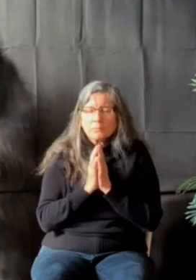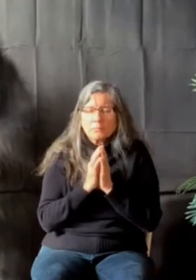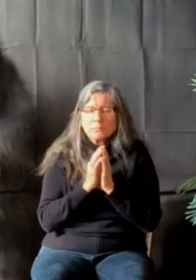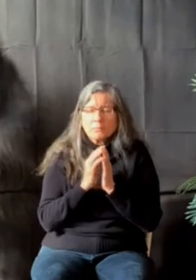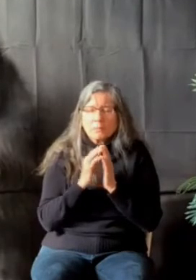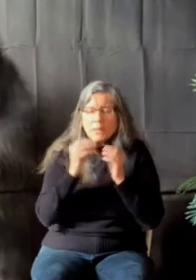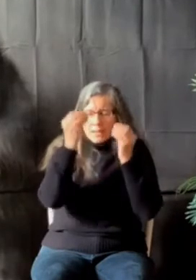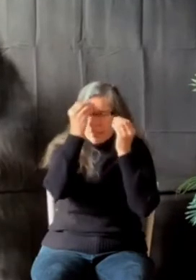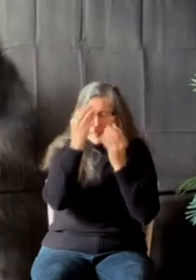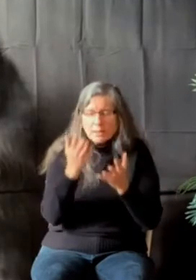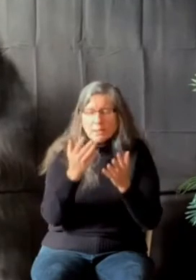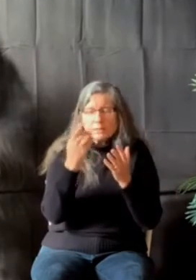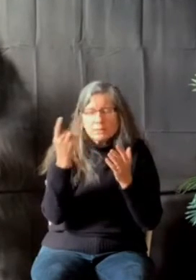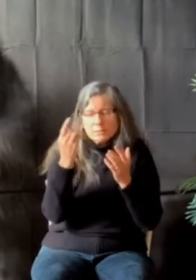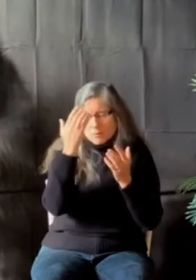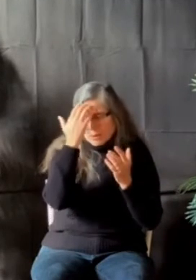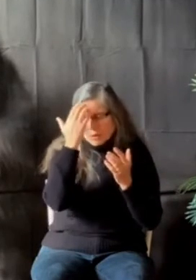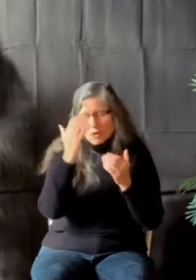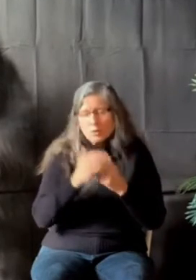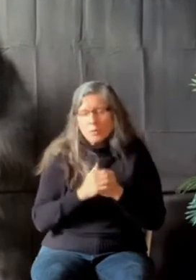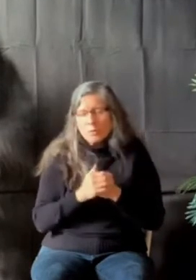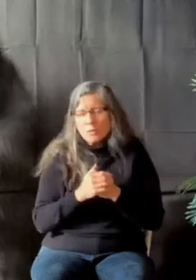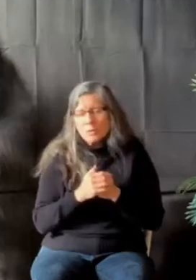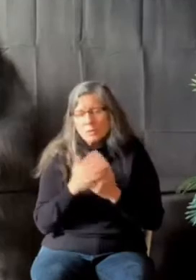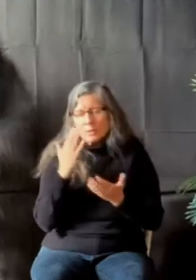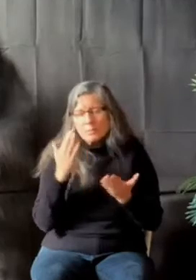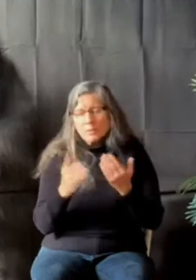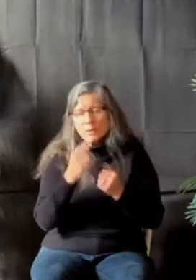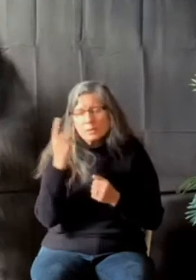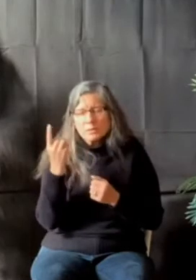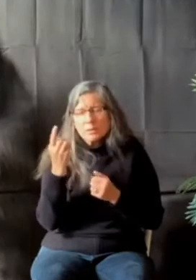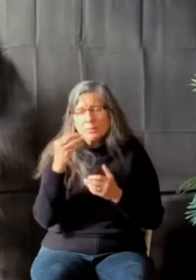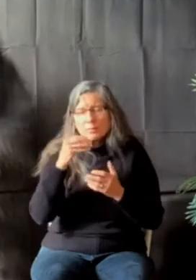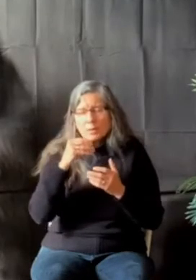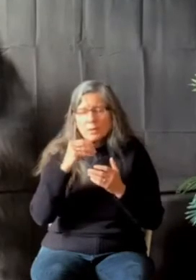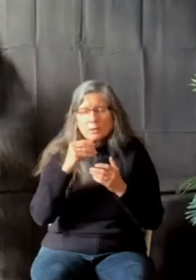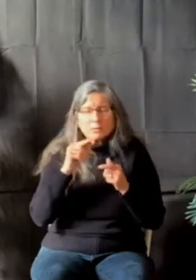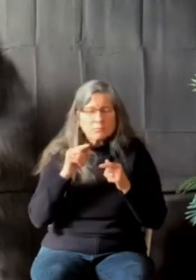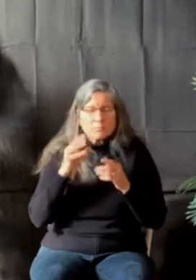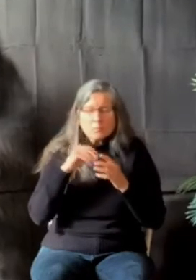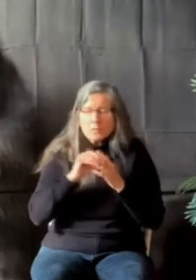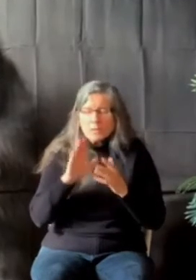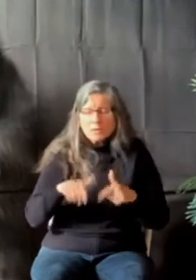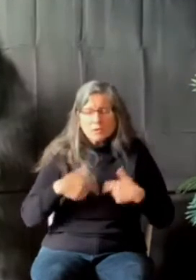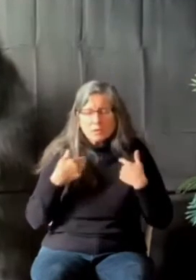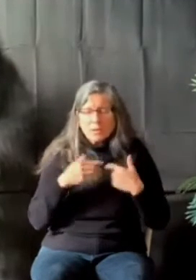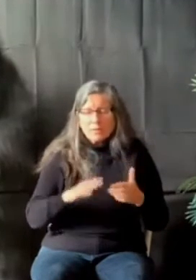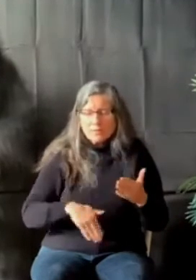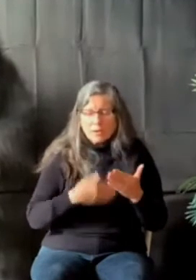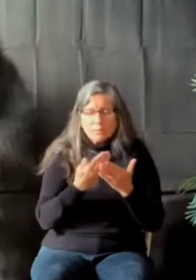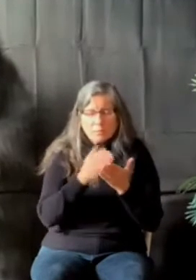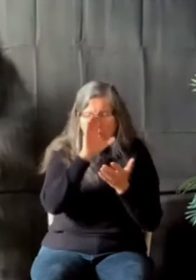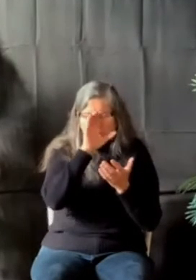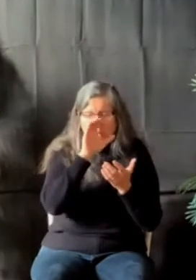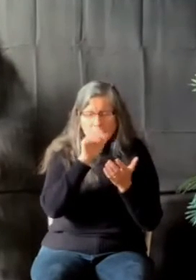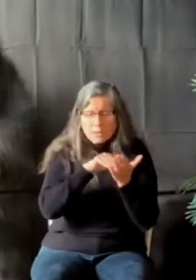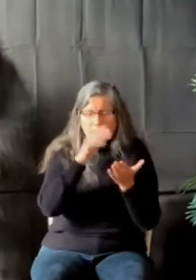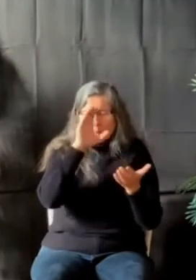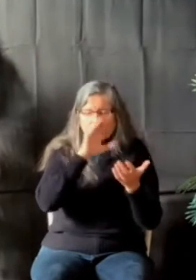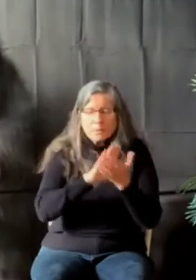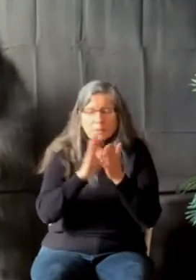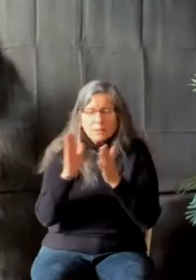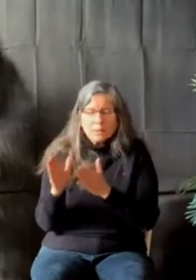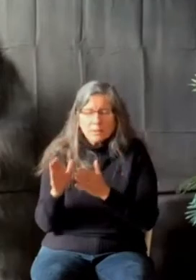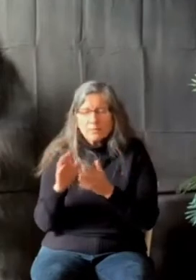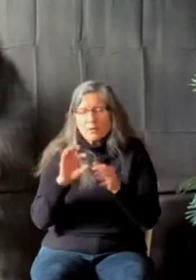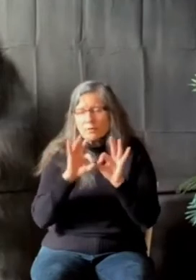Would you just let someone know? There's probably someone in your life, a born-again believer, a family member, a co-worker, a neighbor,